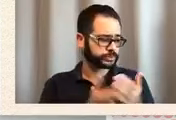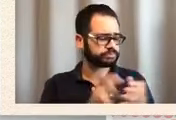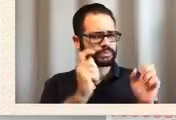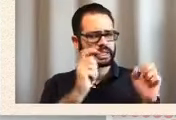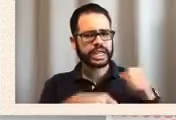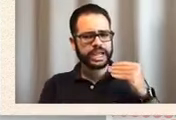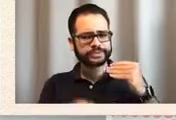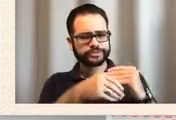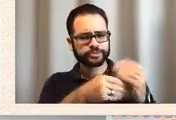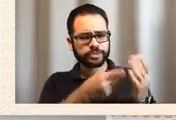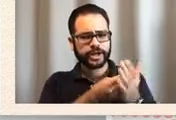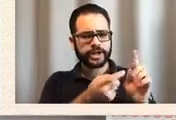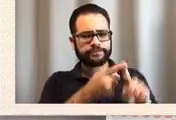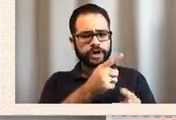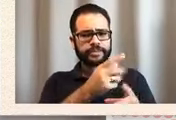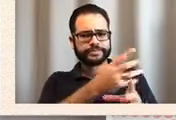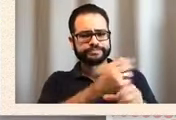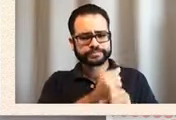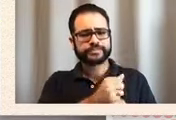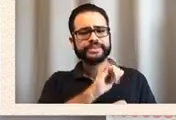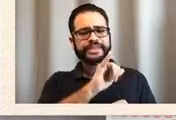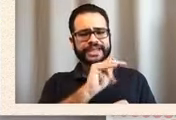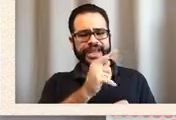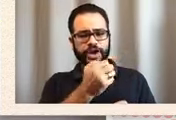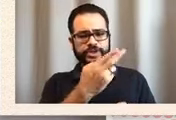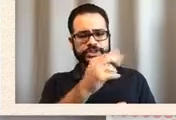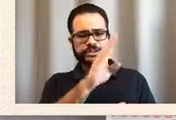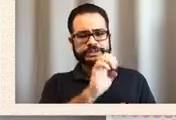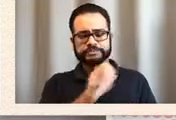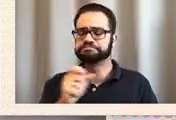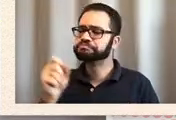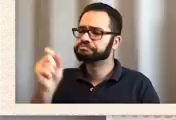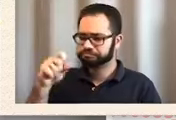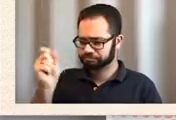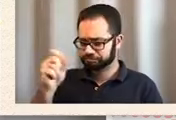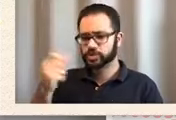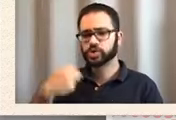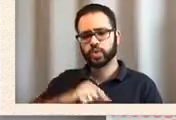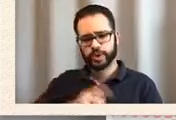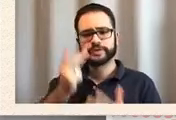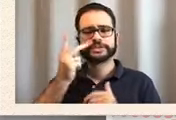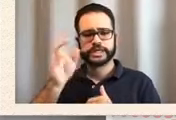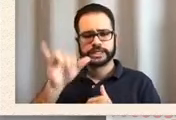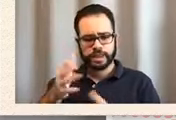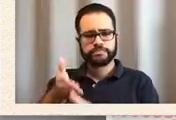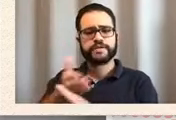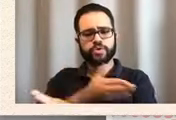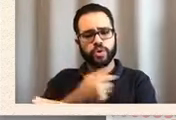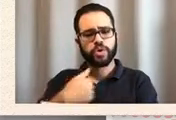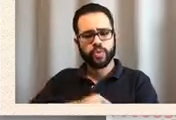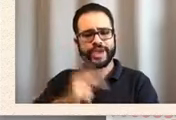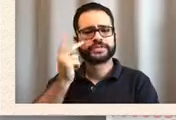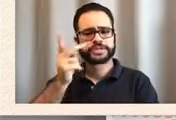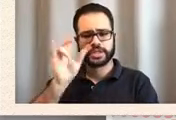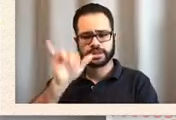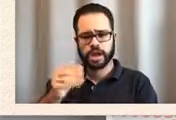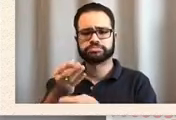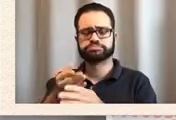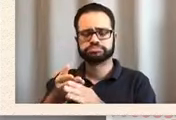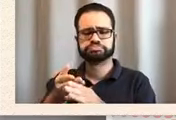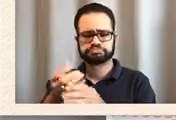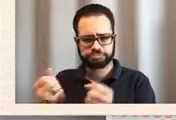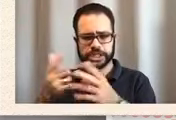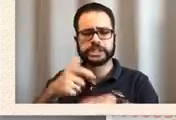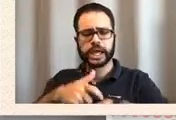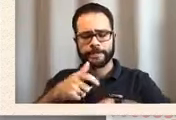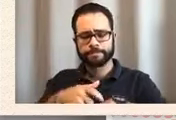inheritance? Yeah, we've seen that before. We've seen inheritance. It's important to know that,